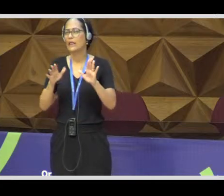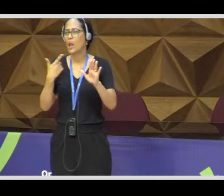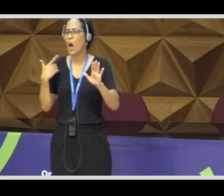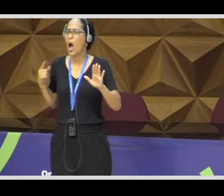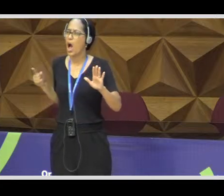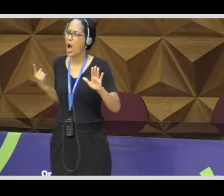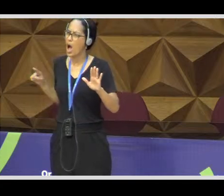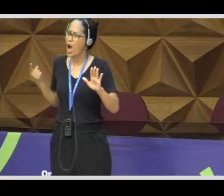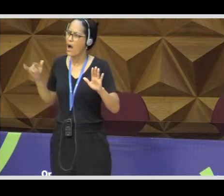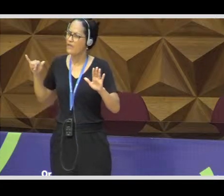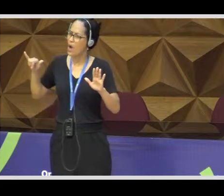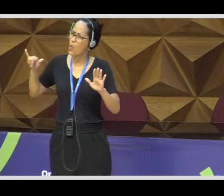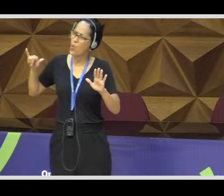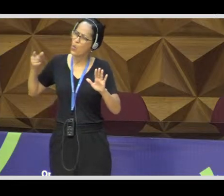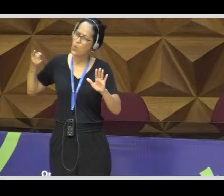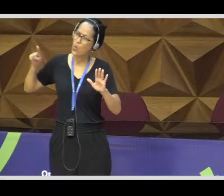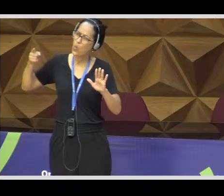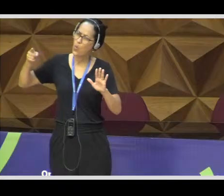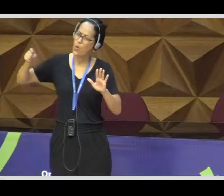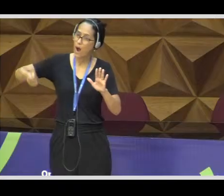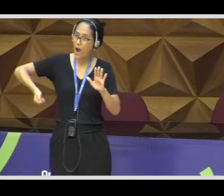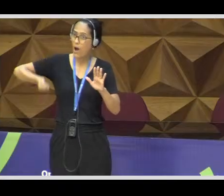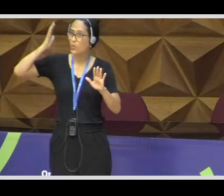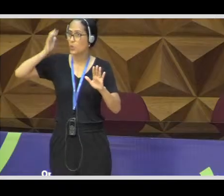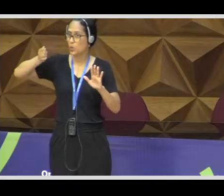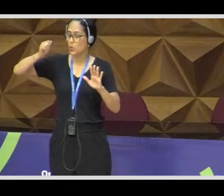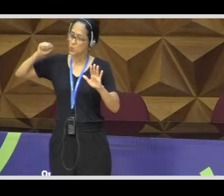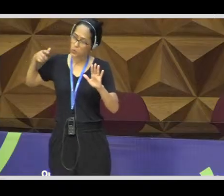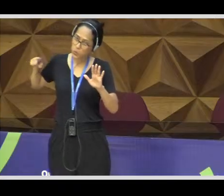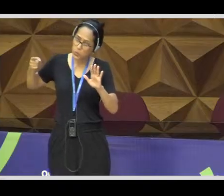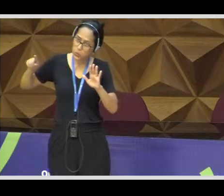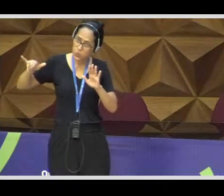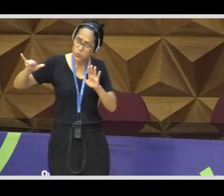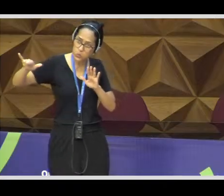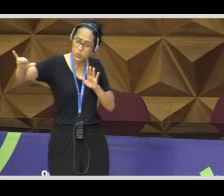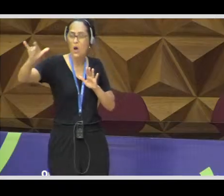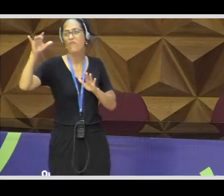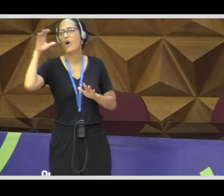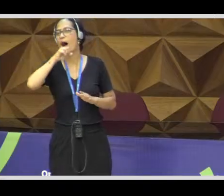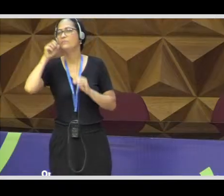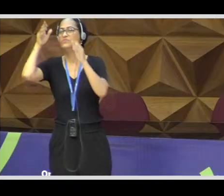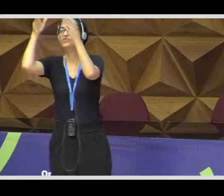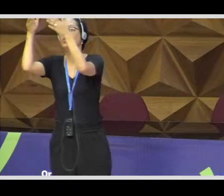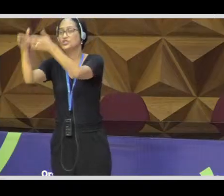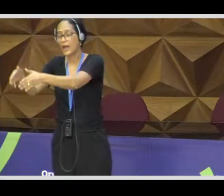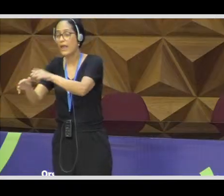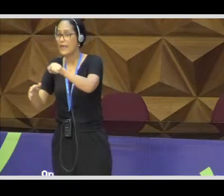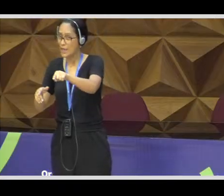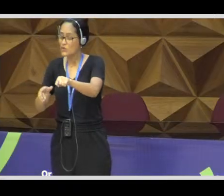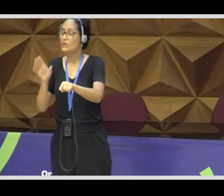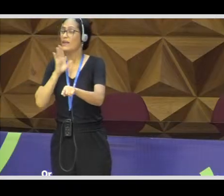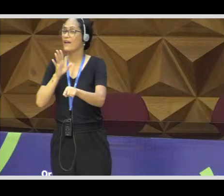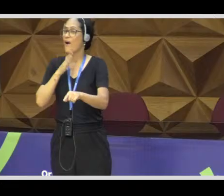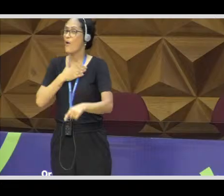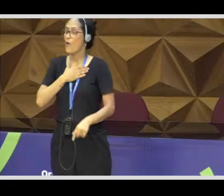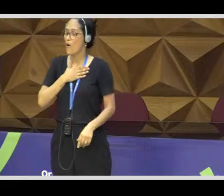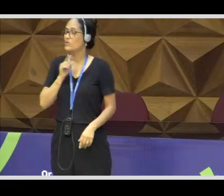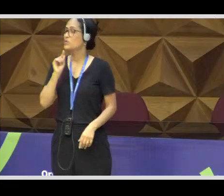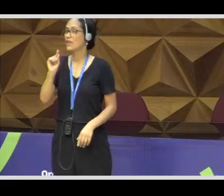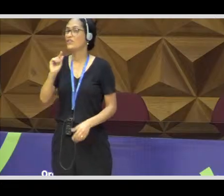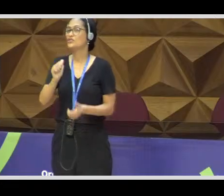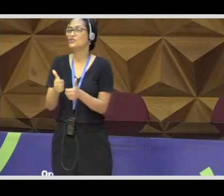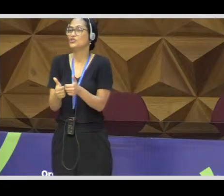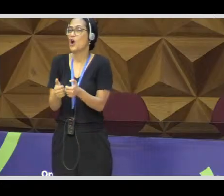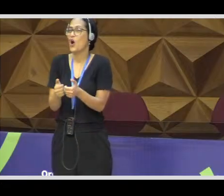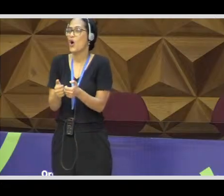you were getting to your destination faster. So that was very good for gaming, and people enjoyed that. The things that worked really well